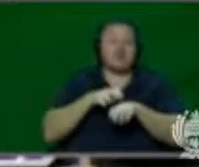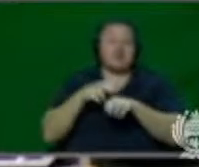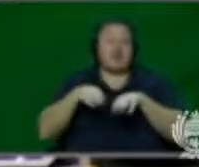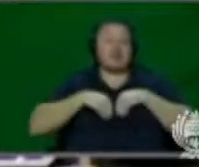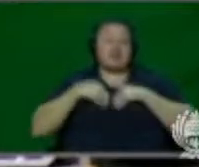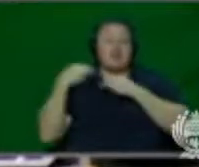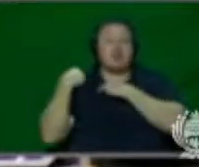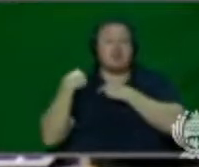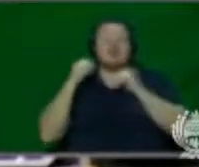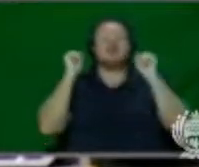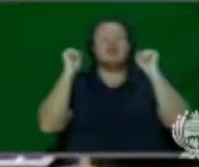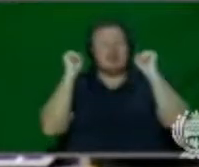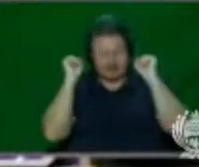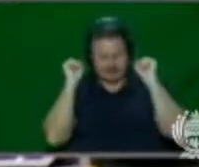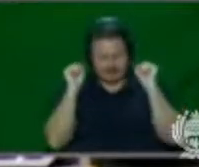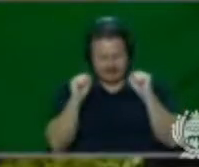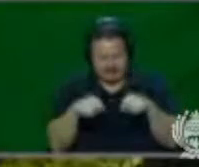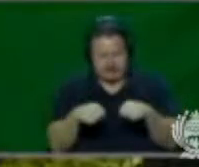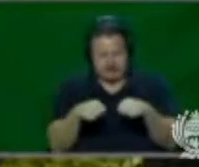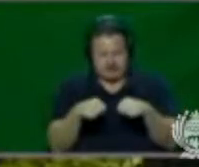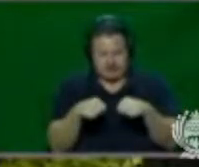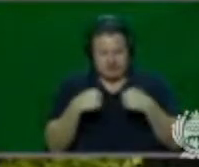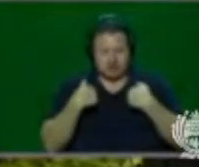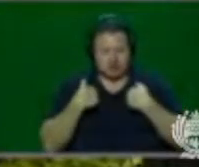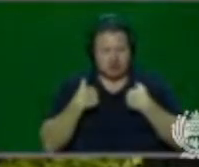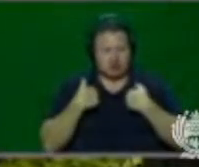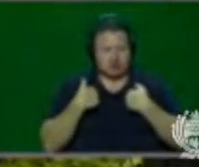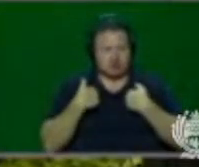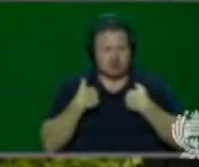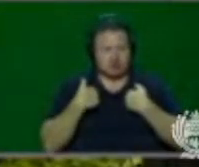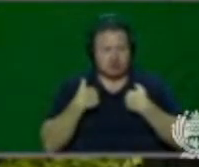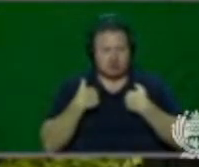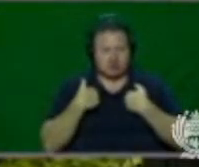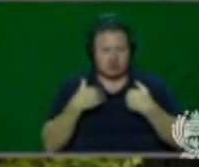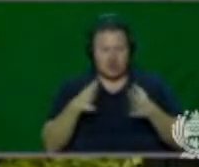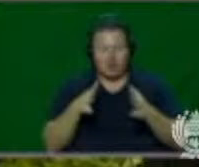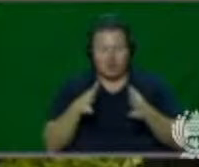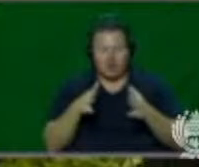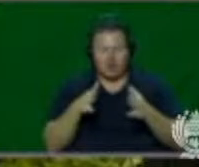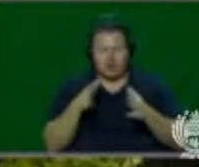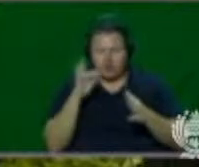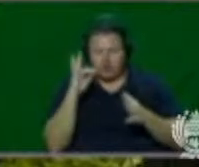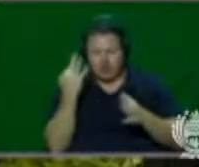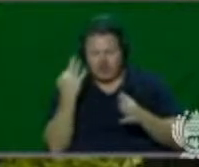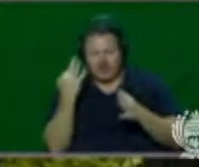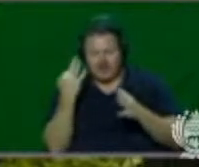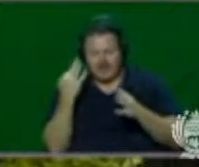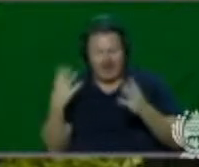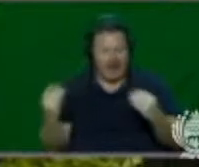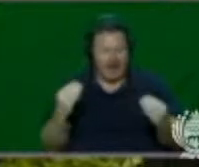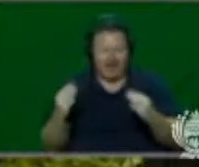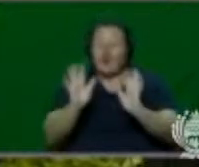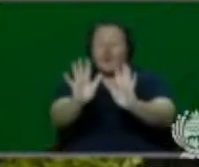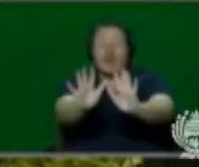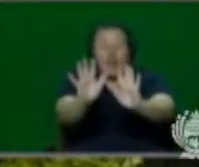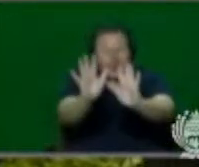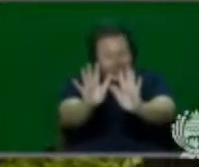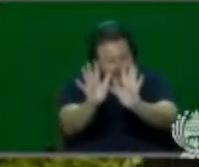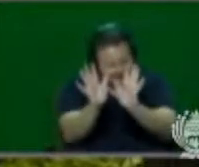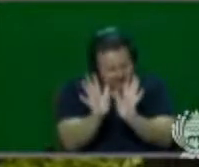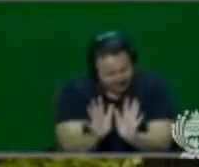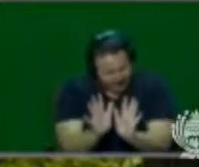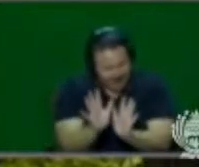Indeed, we're supposed to start at 3. We started, okay.